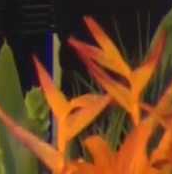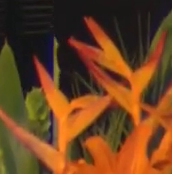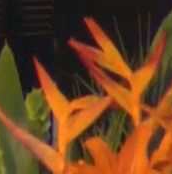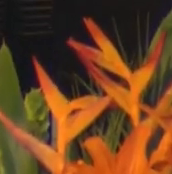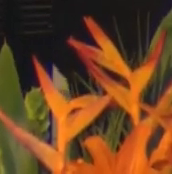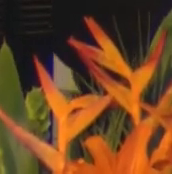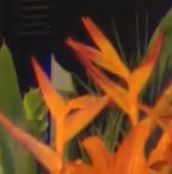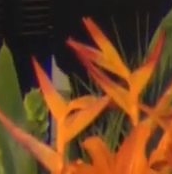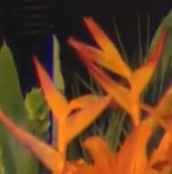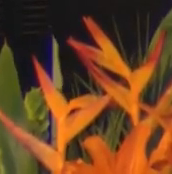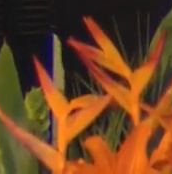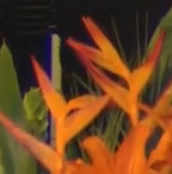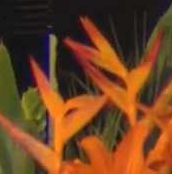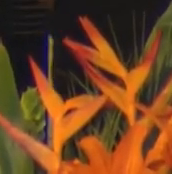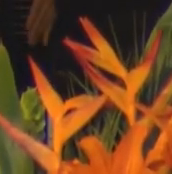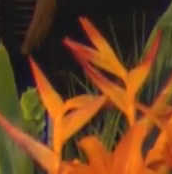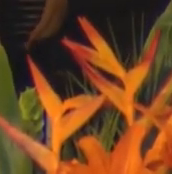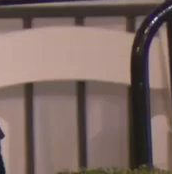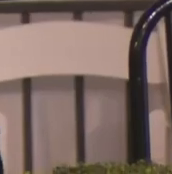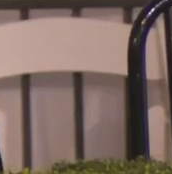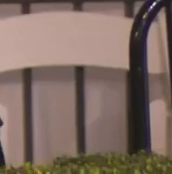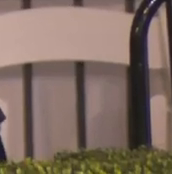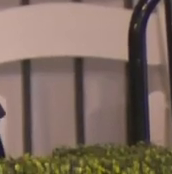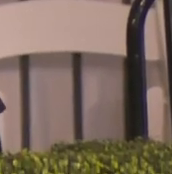Karina Castaneda.